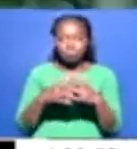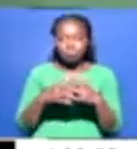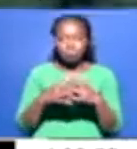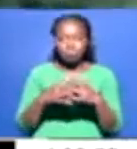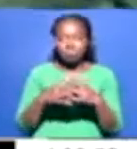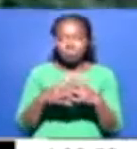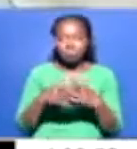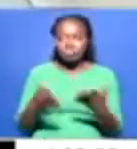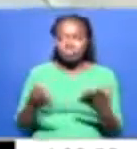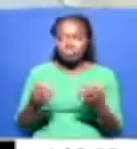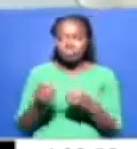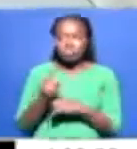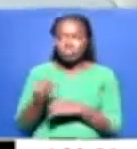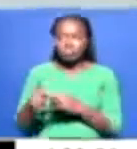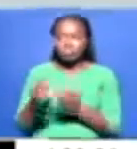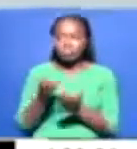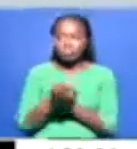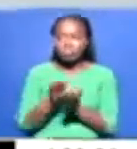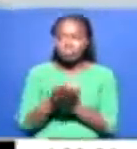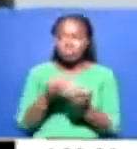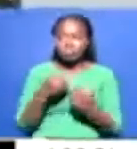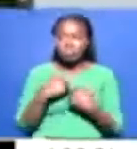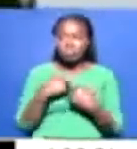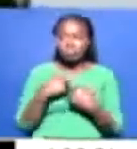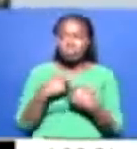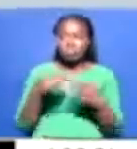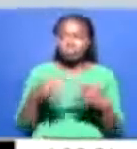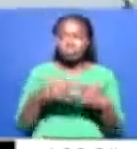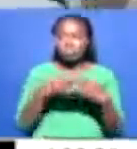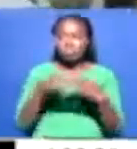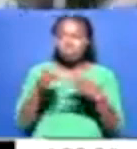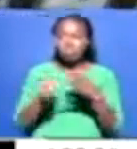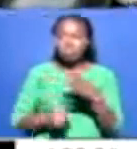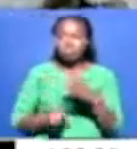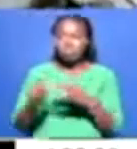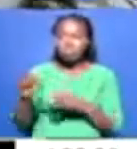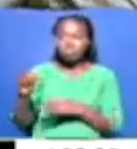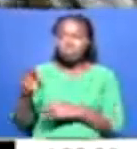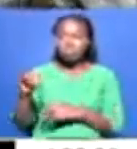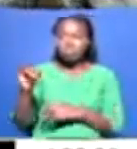has 11,000 stores in the U.S. and Saudi Arabia that will lift